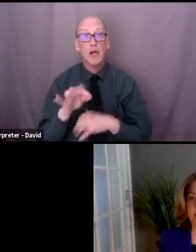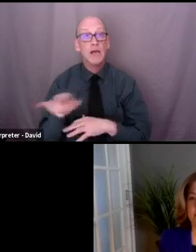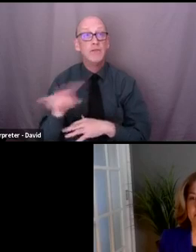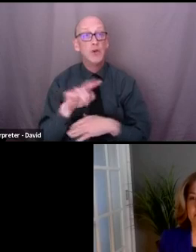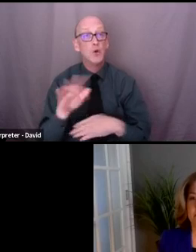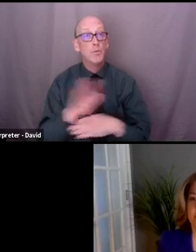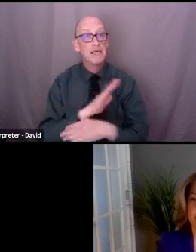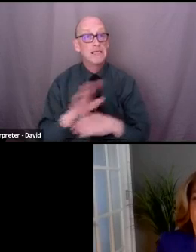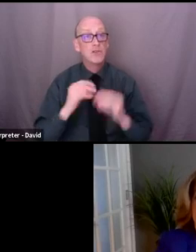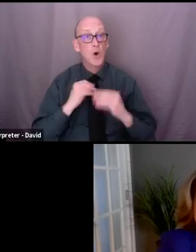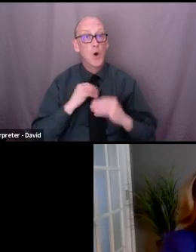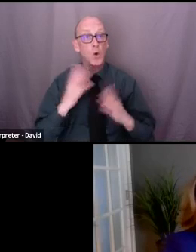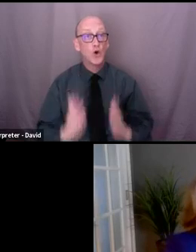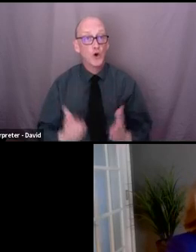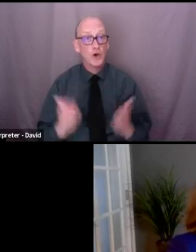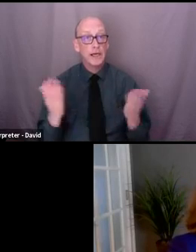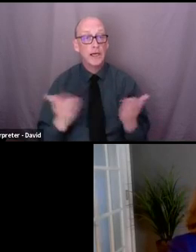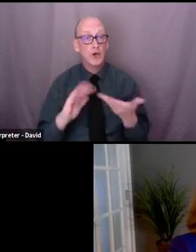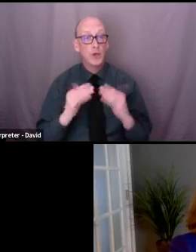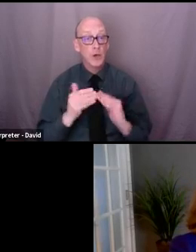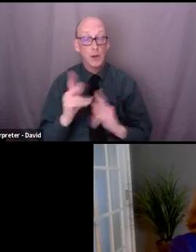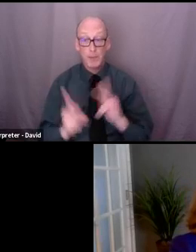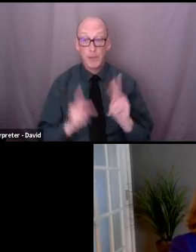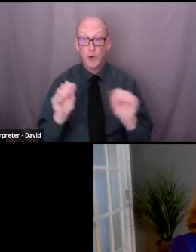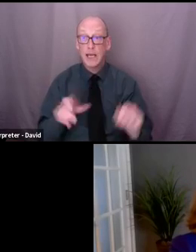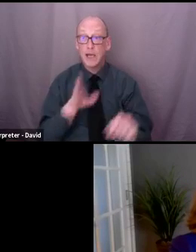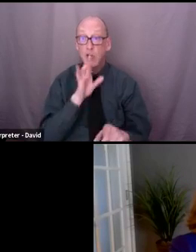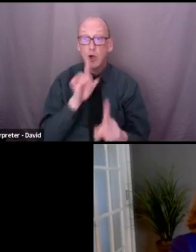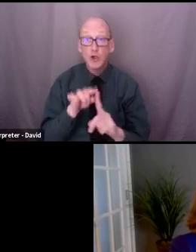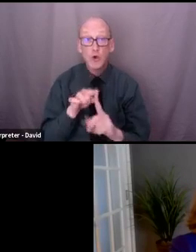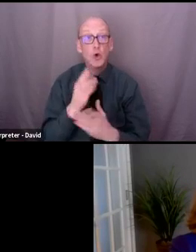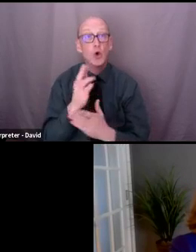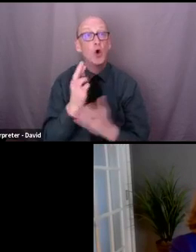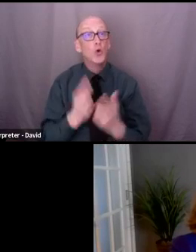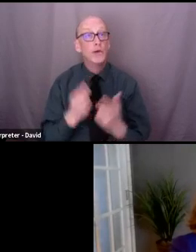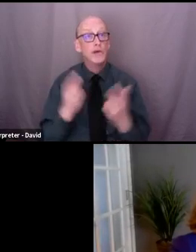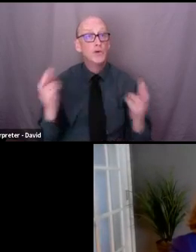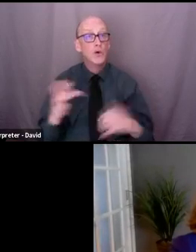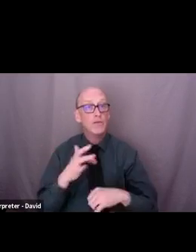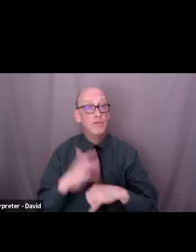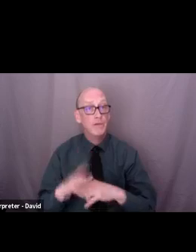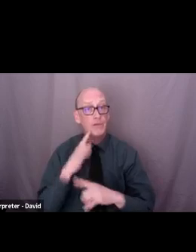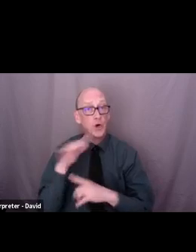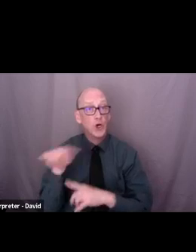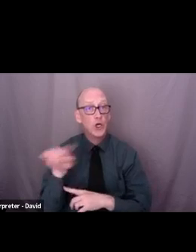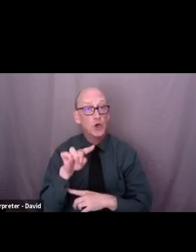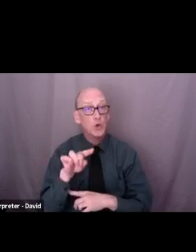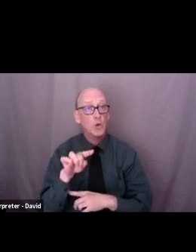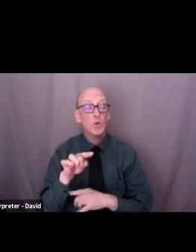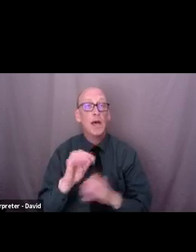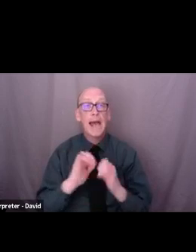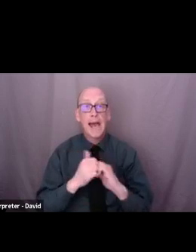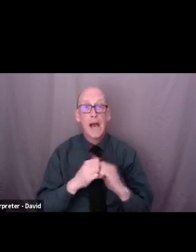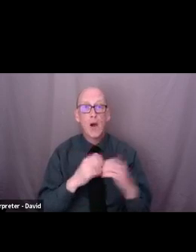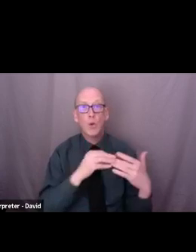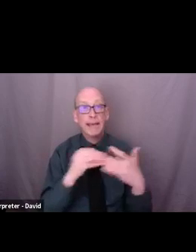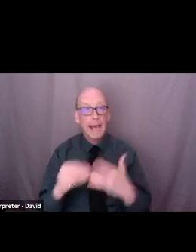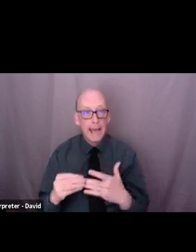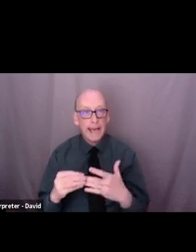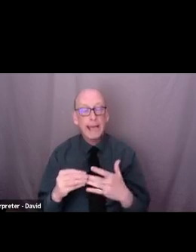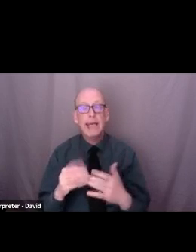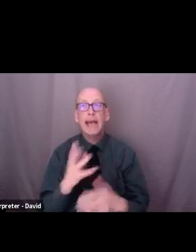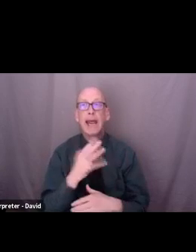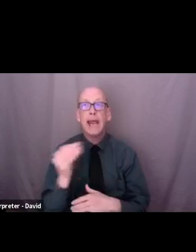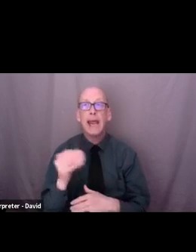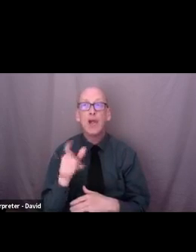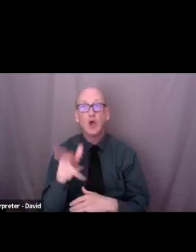in our community, there are people to talk to. There are resources available for you, both in the way of guidance and, as you heard